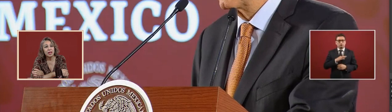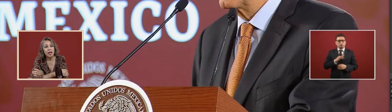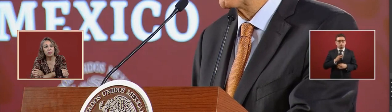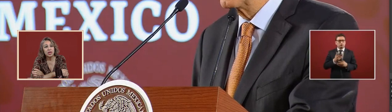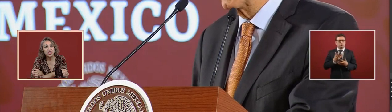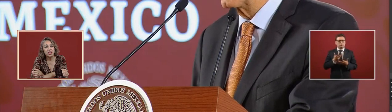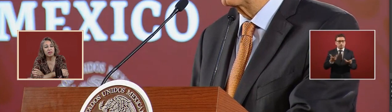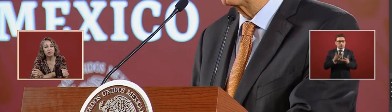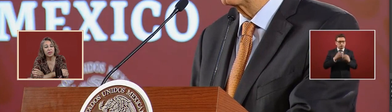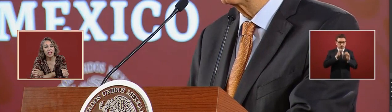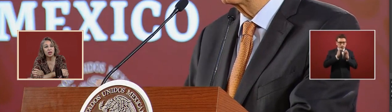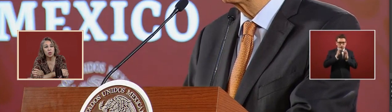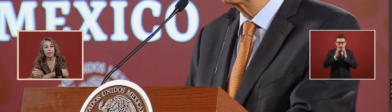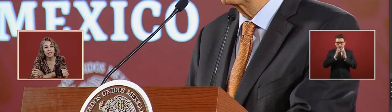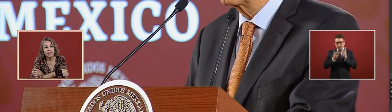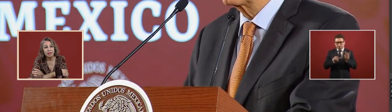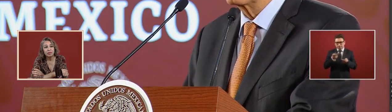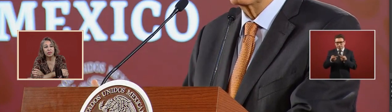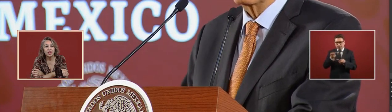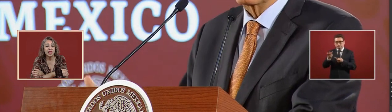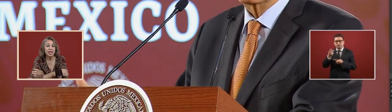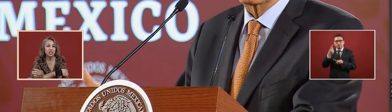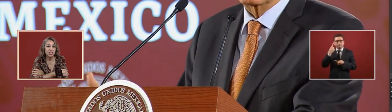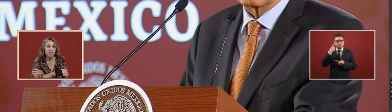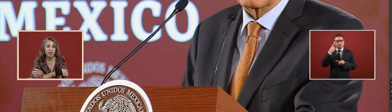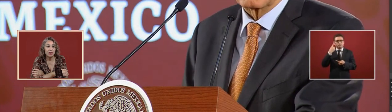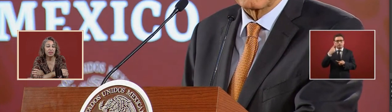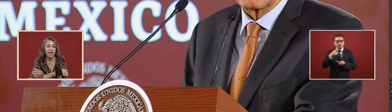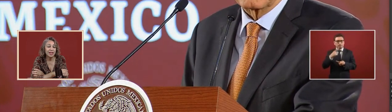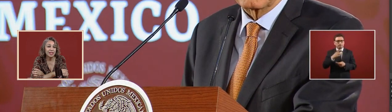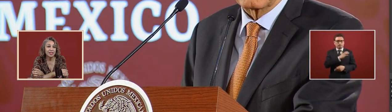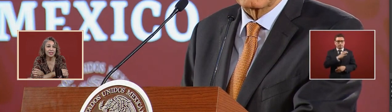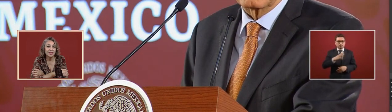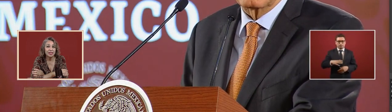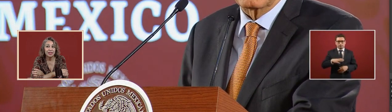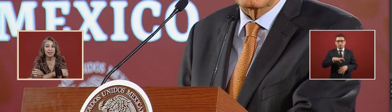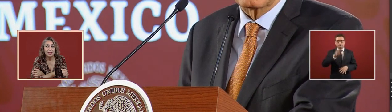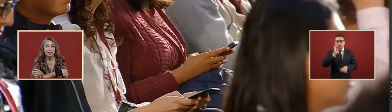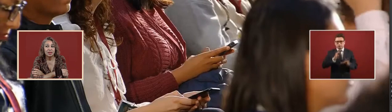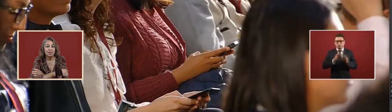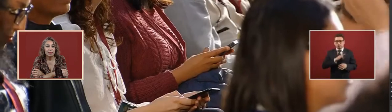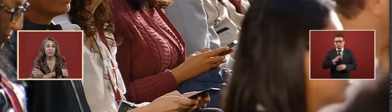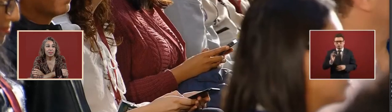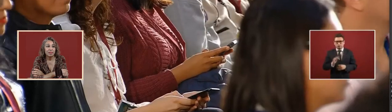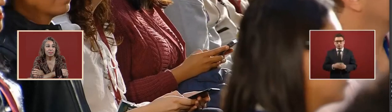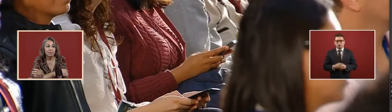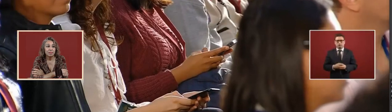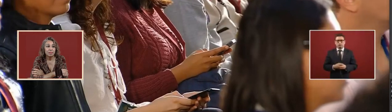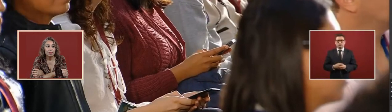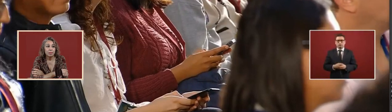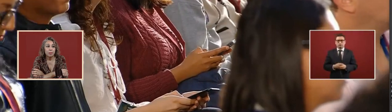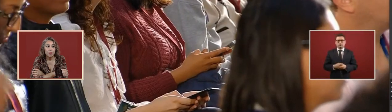the elaboration of inquests for the election candidatos. Of candidates